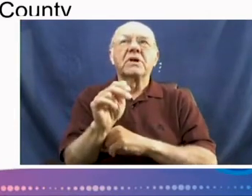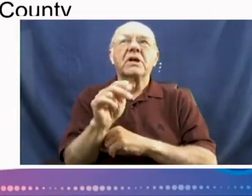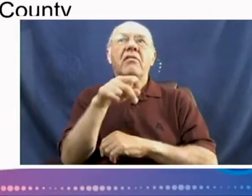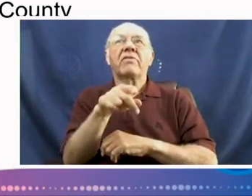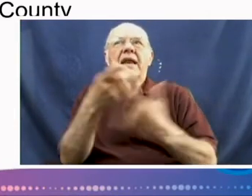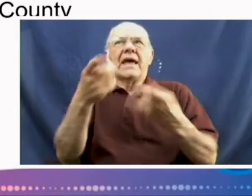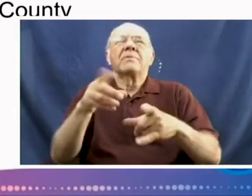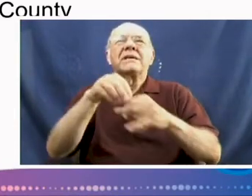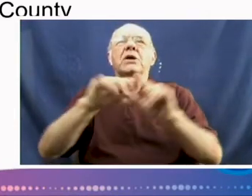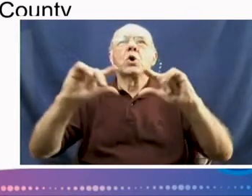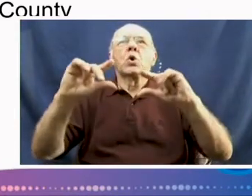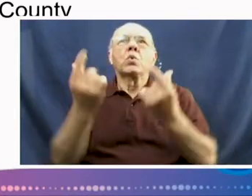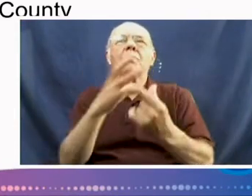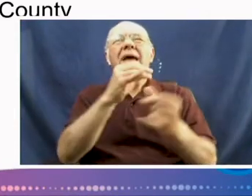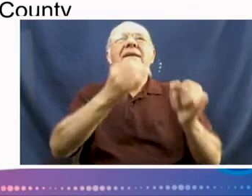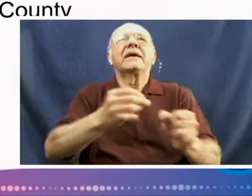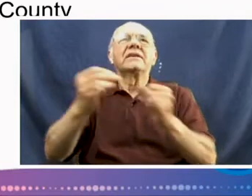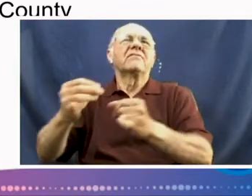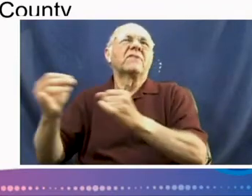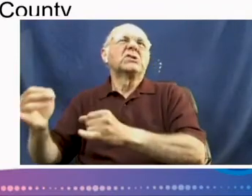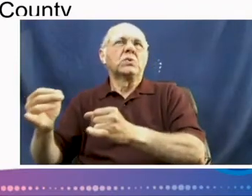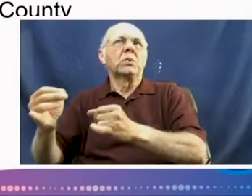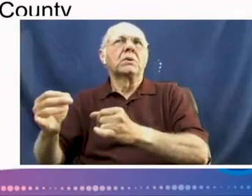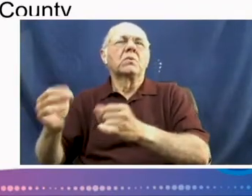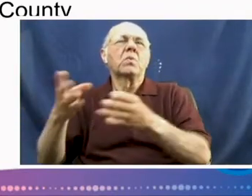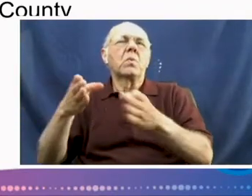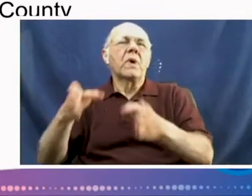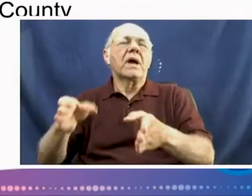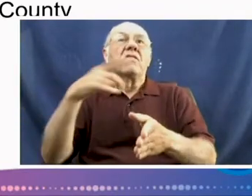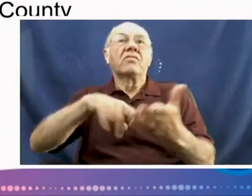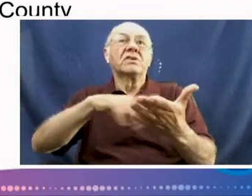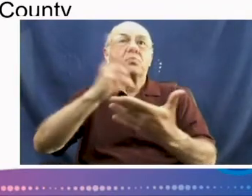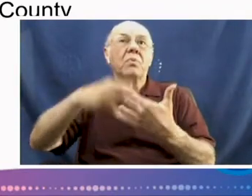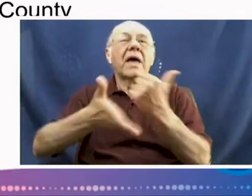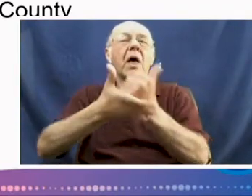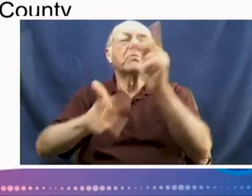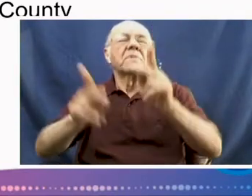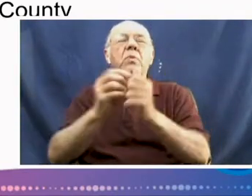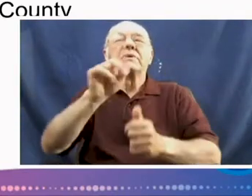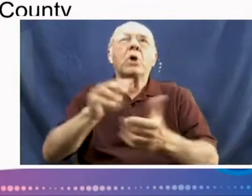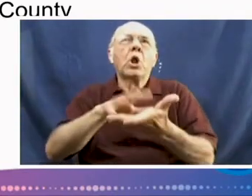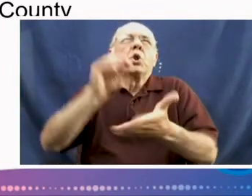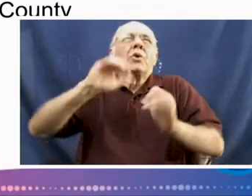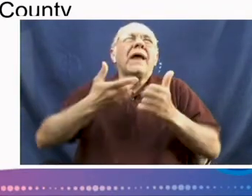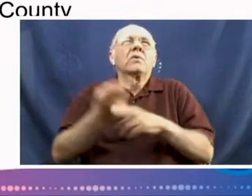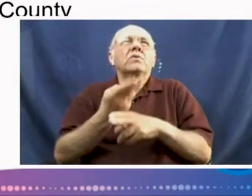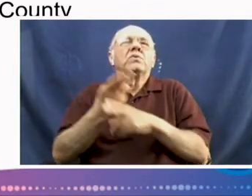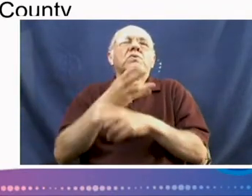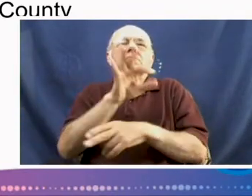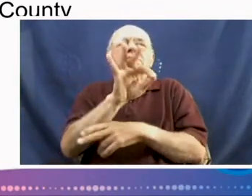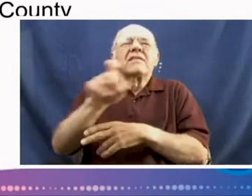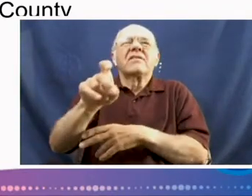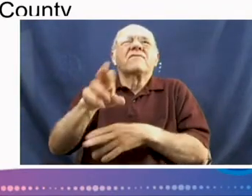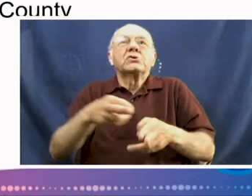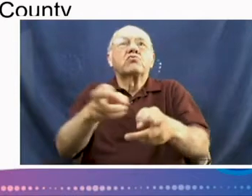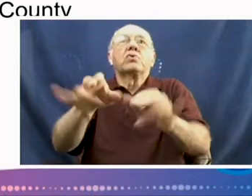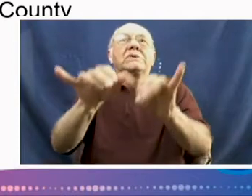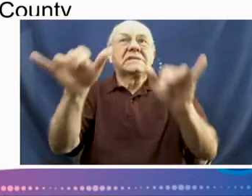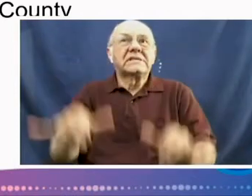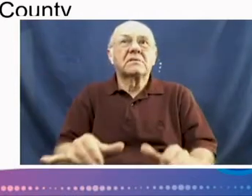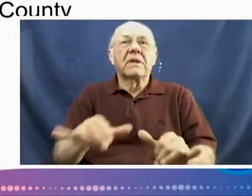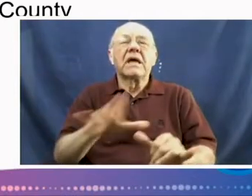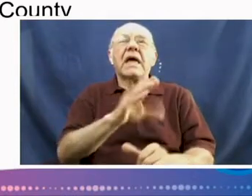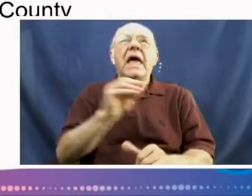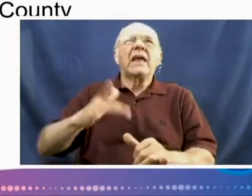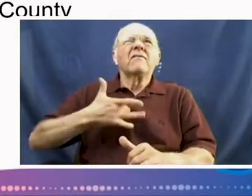and individual setting. This program helps persons with disabilities learn how to use a fixed route system and build confidence in using